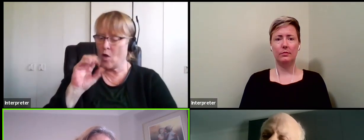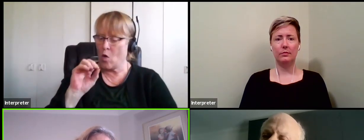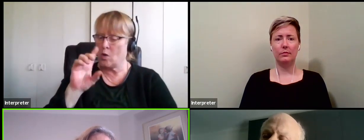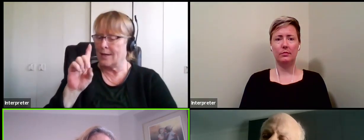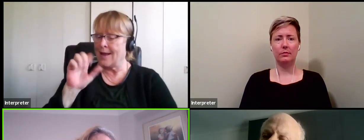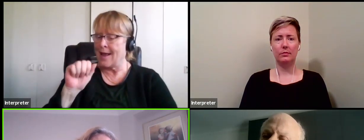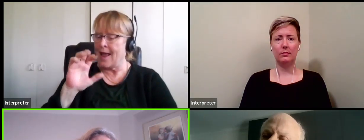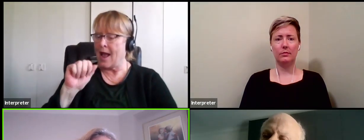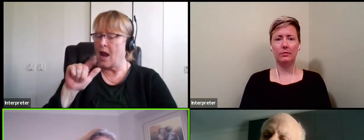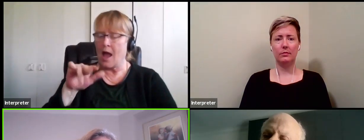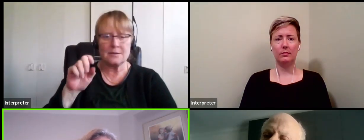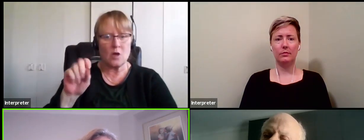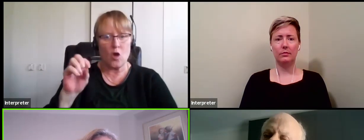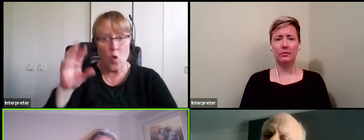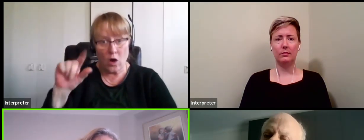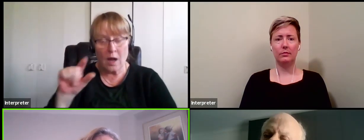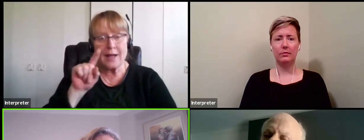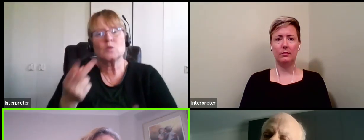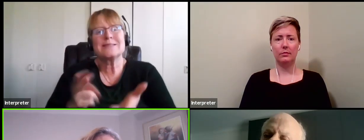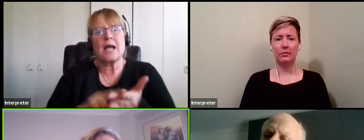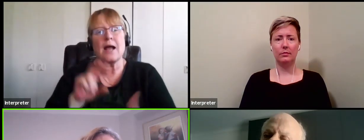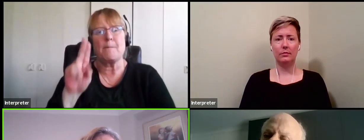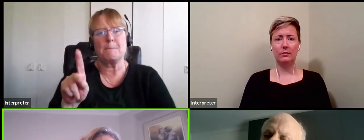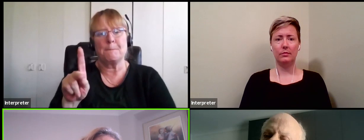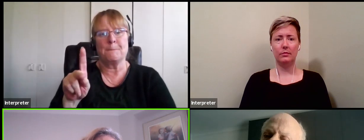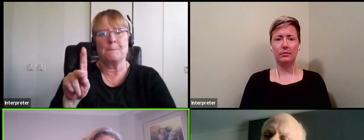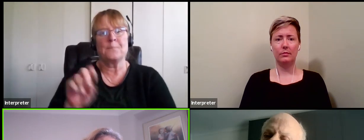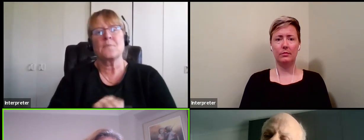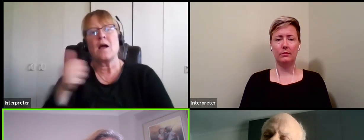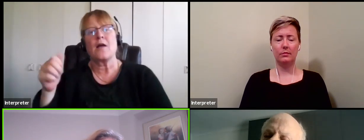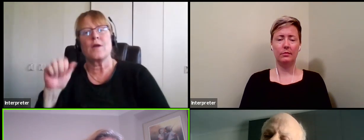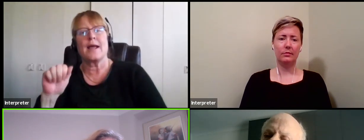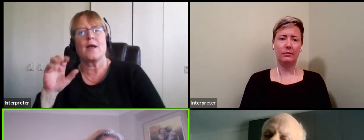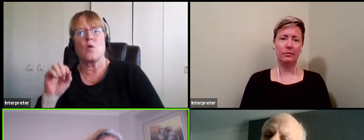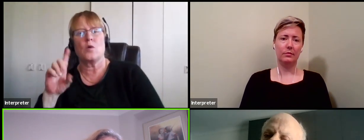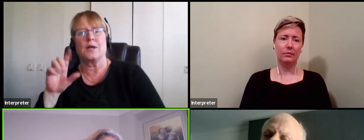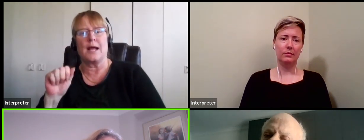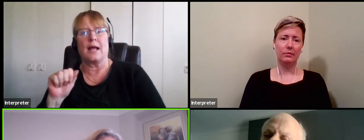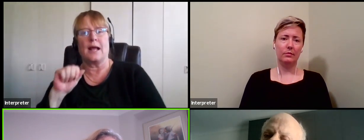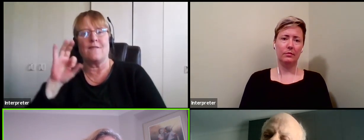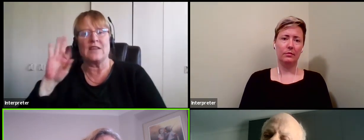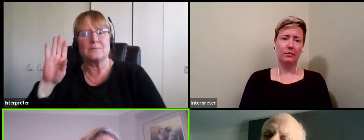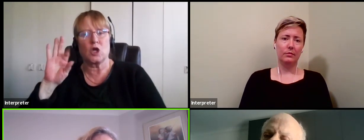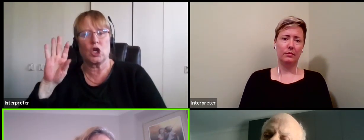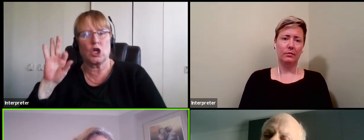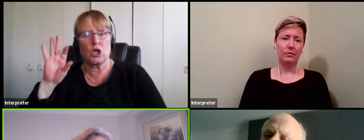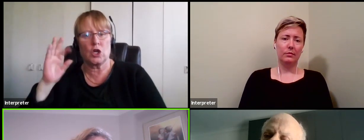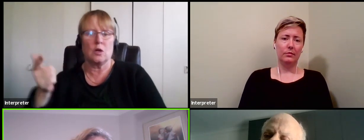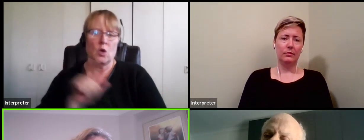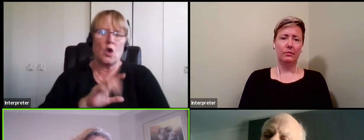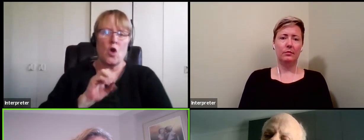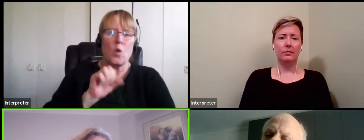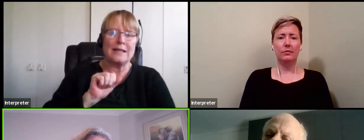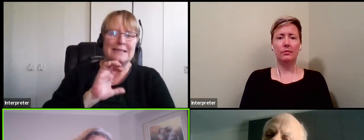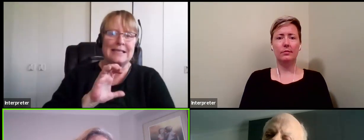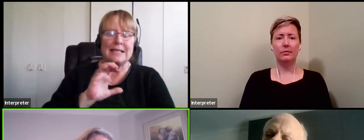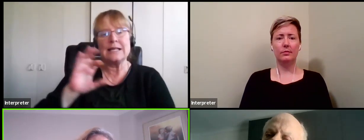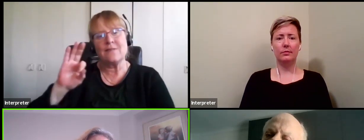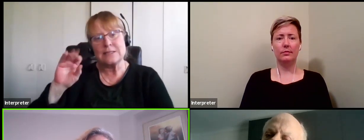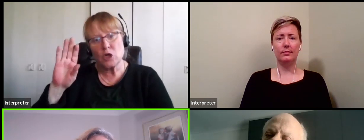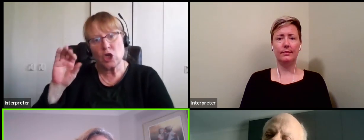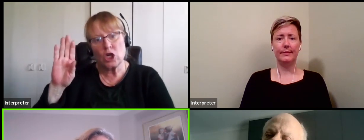www.aodaalliance.org and go to the sign up link. You can also go to the AODA Facebook page or to the OAC Facebook page.